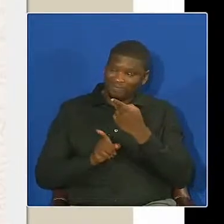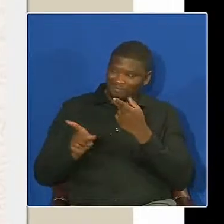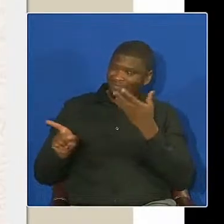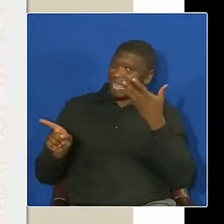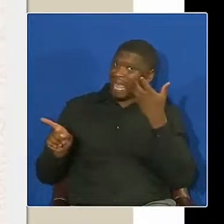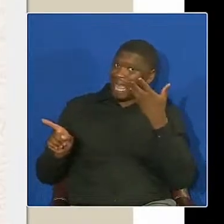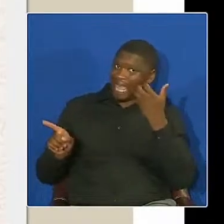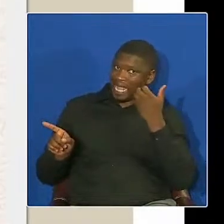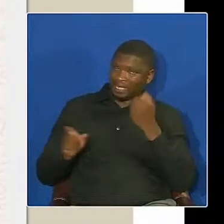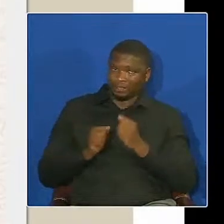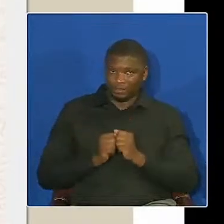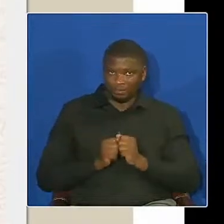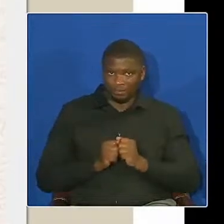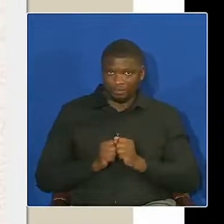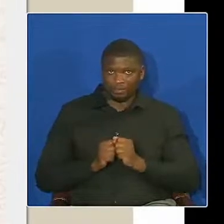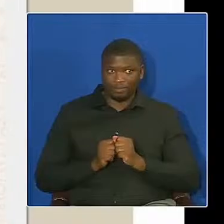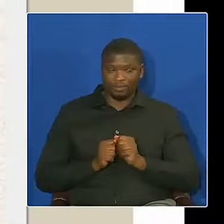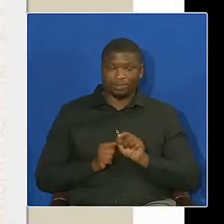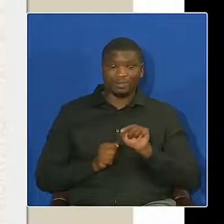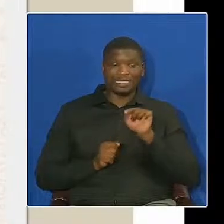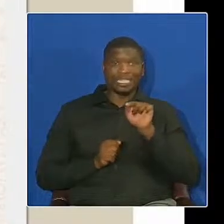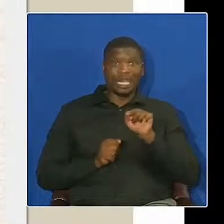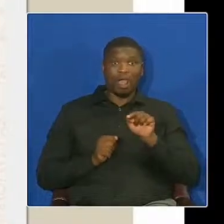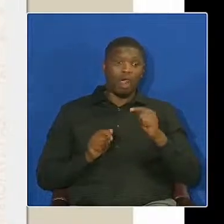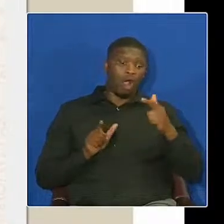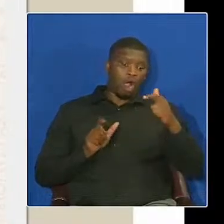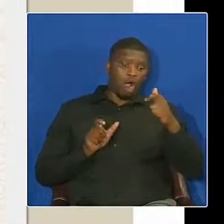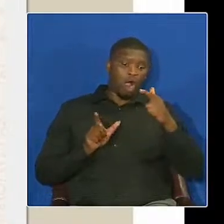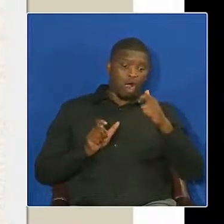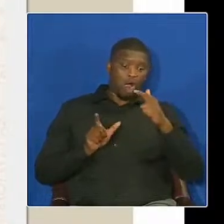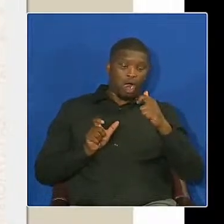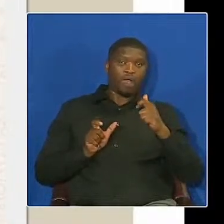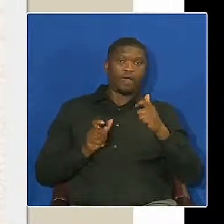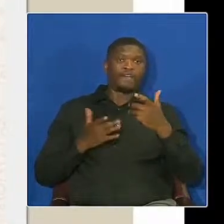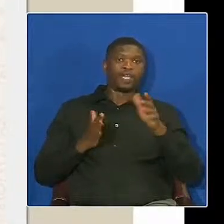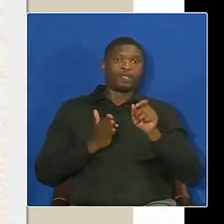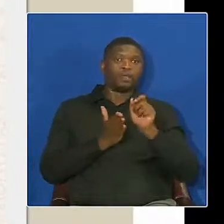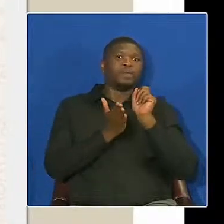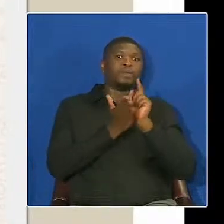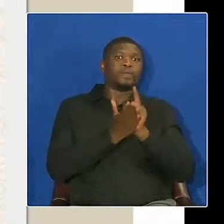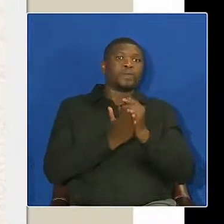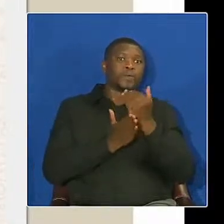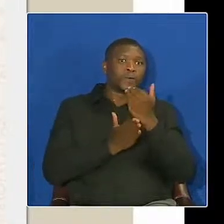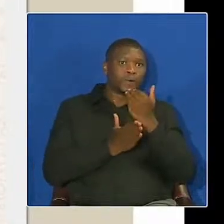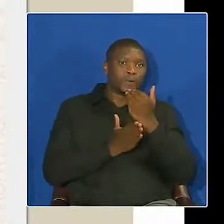Kat Matlala. This screenshot is now forwarded by